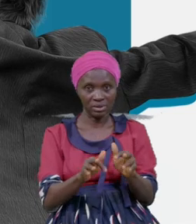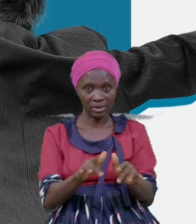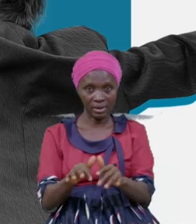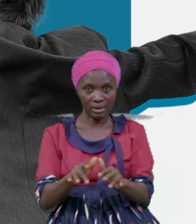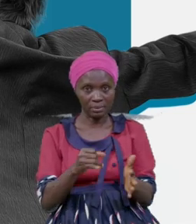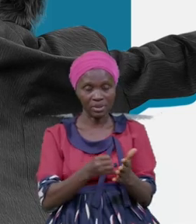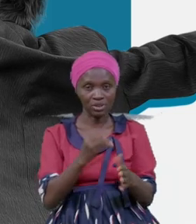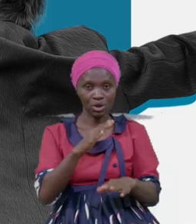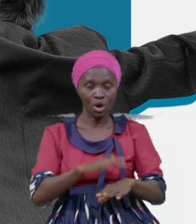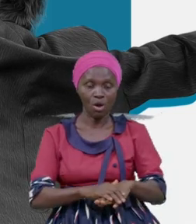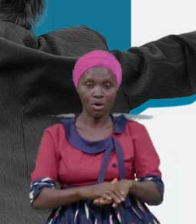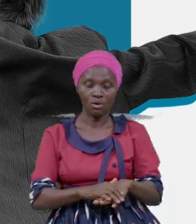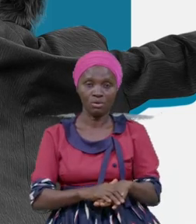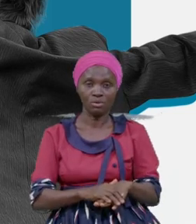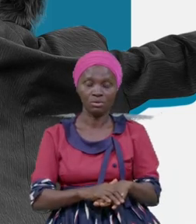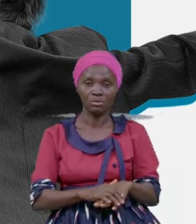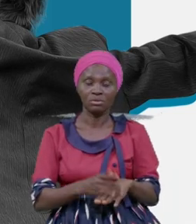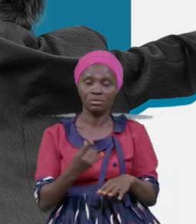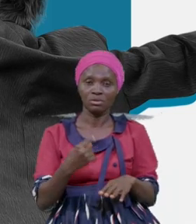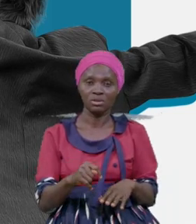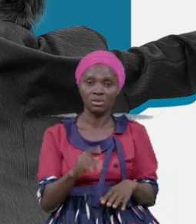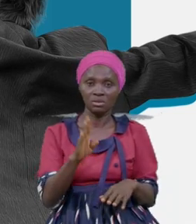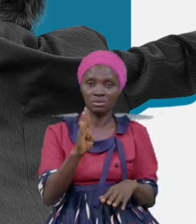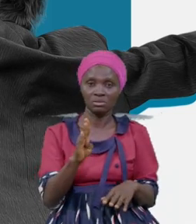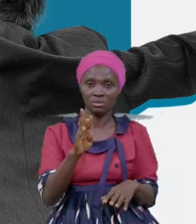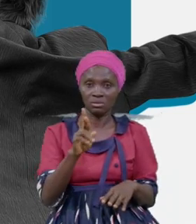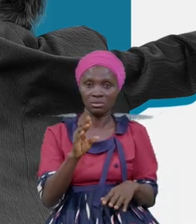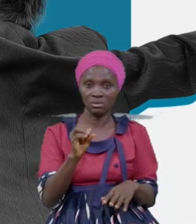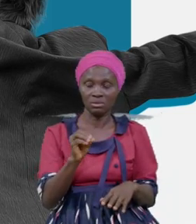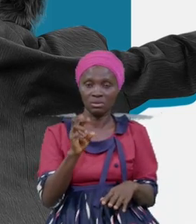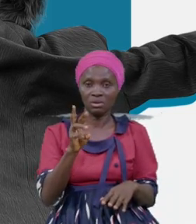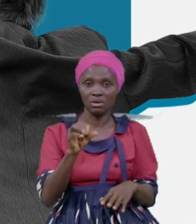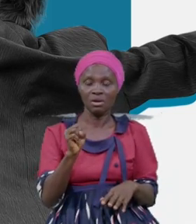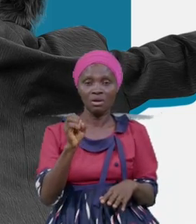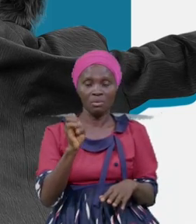on the browse bar, and it is